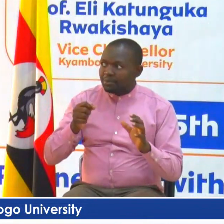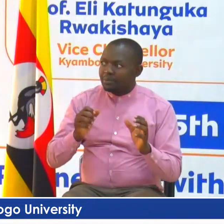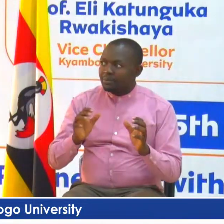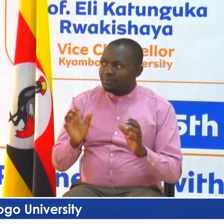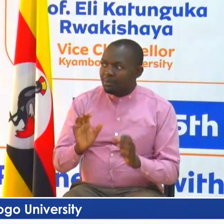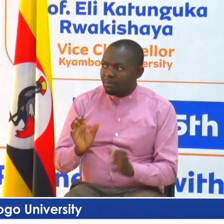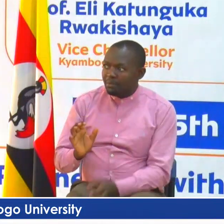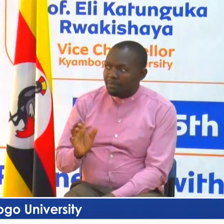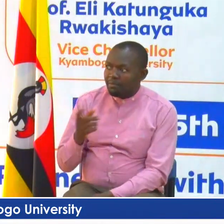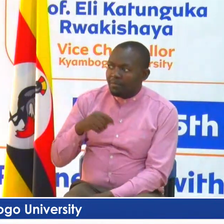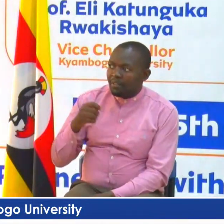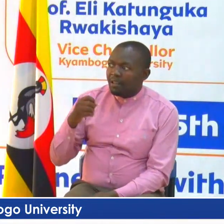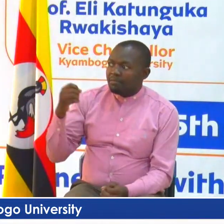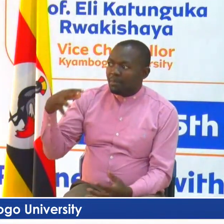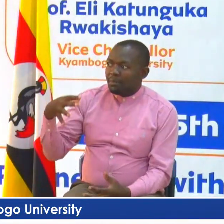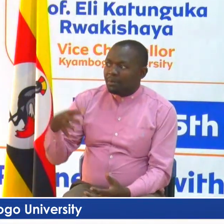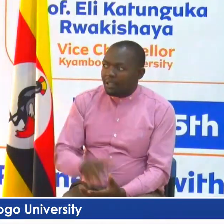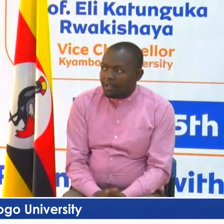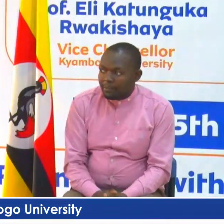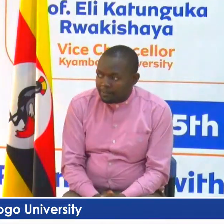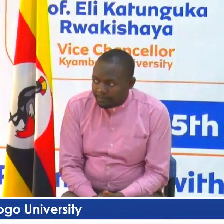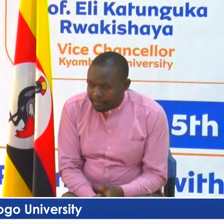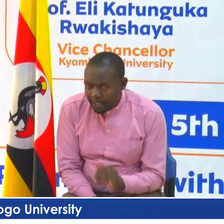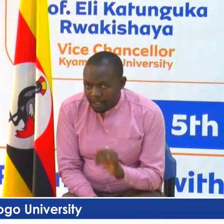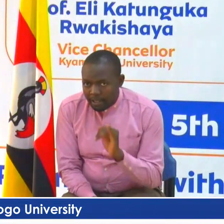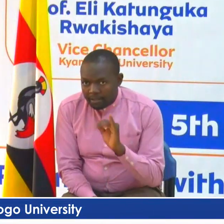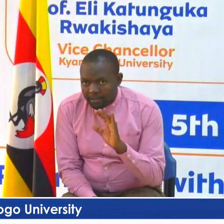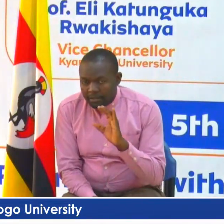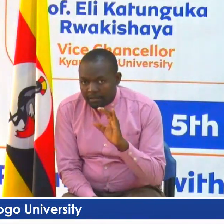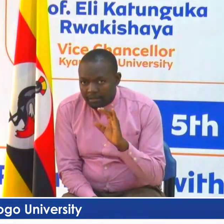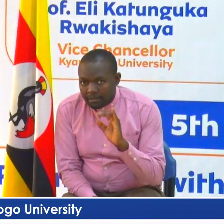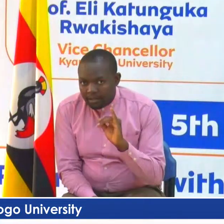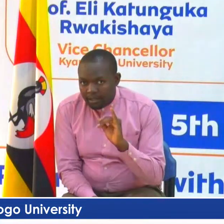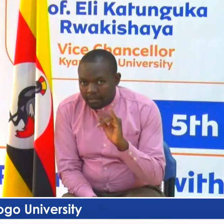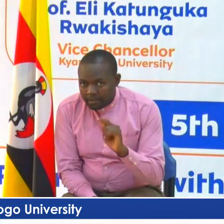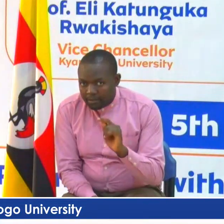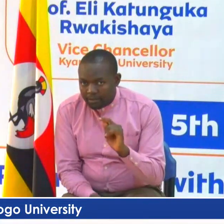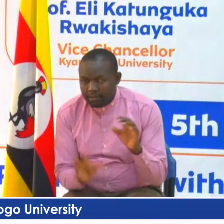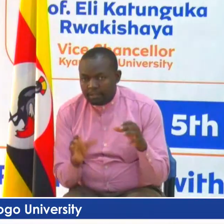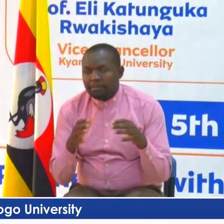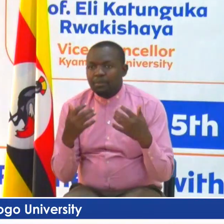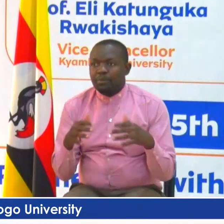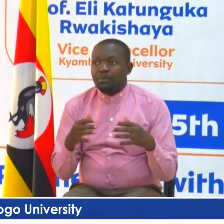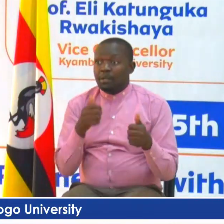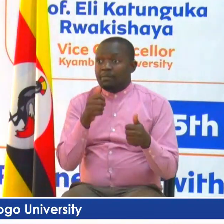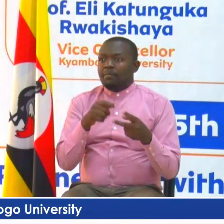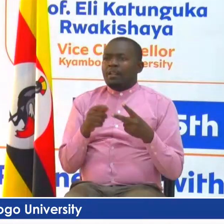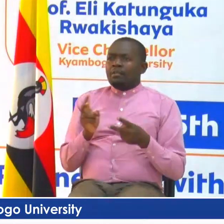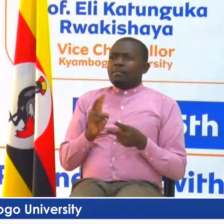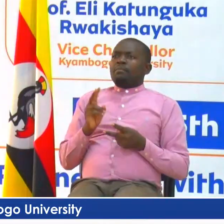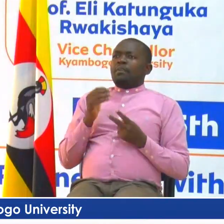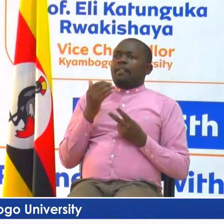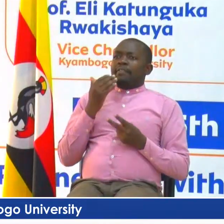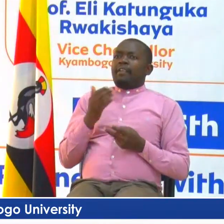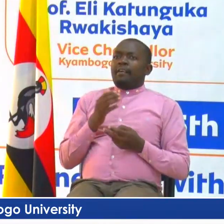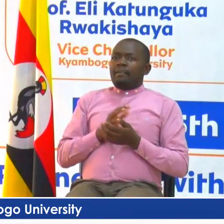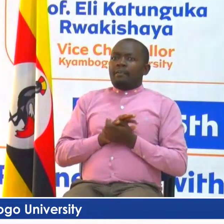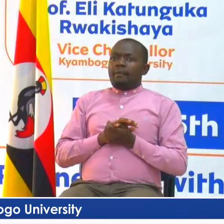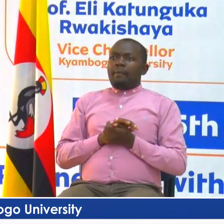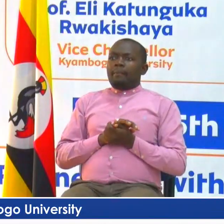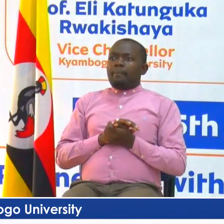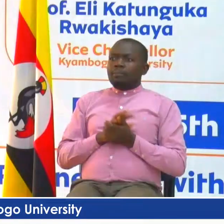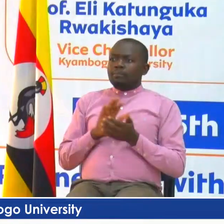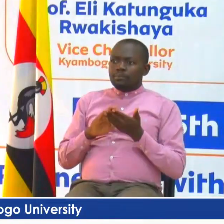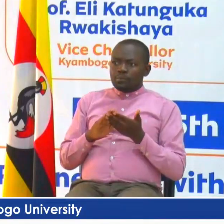we were back on air. The IT team, thank you very much. And also allow me thank